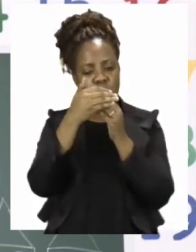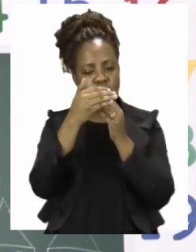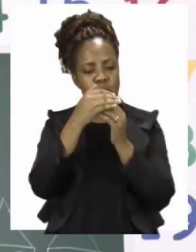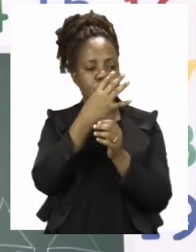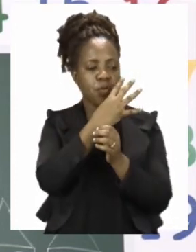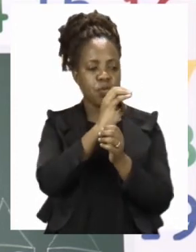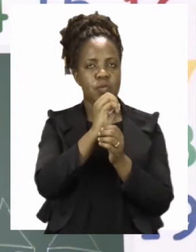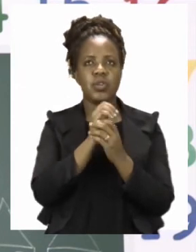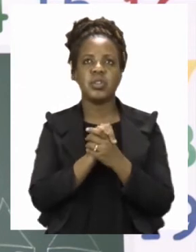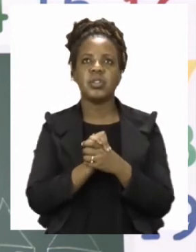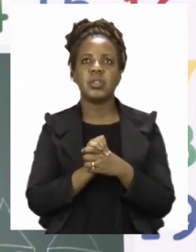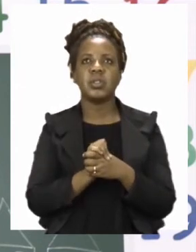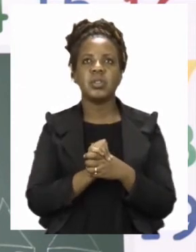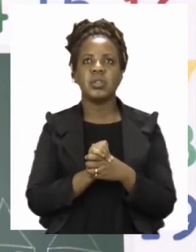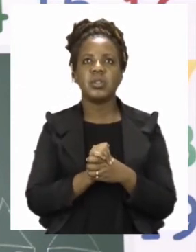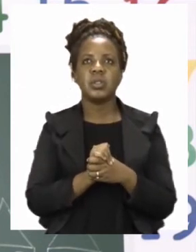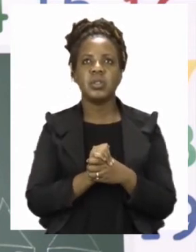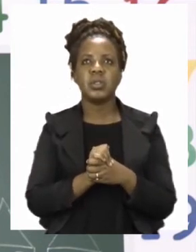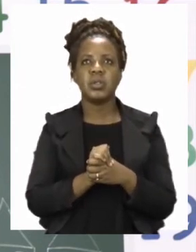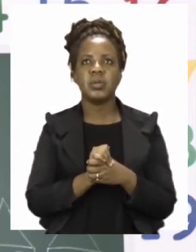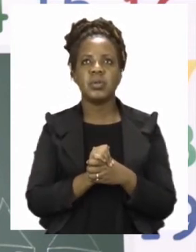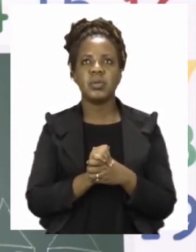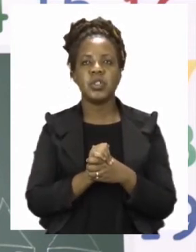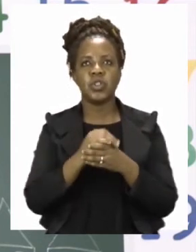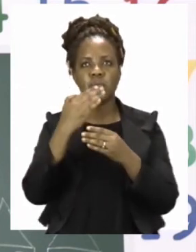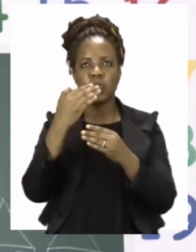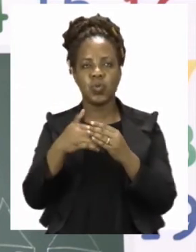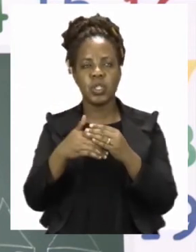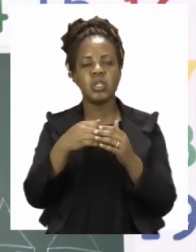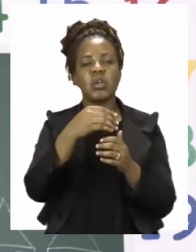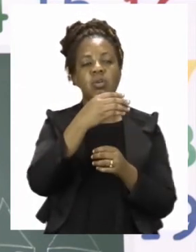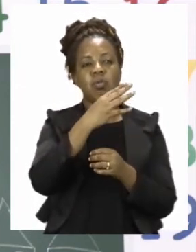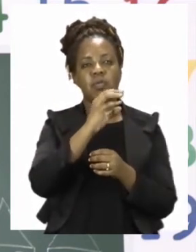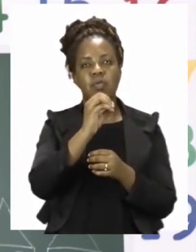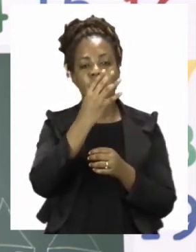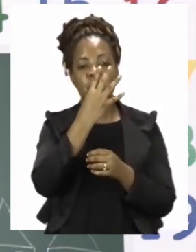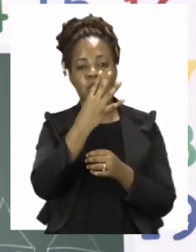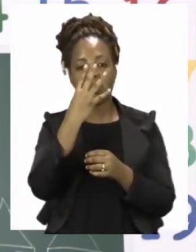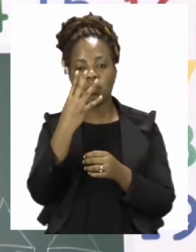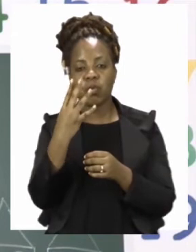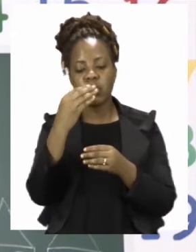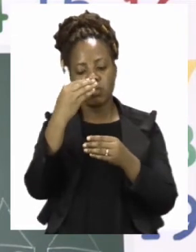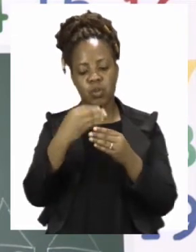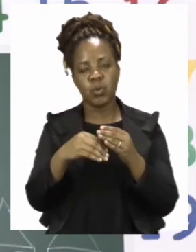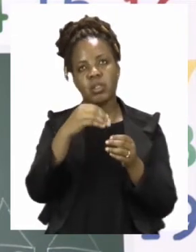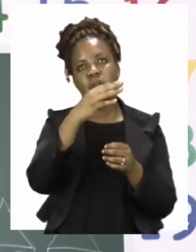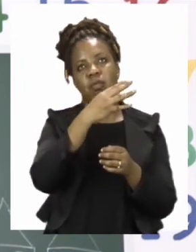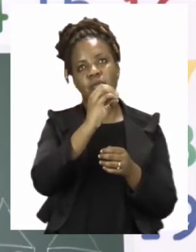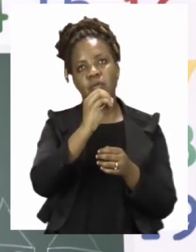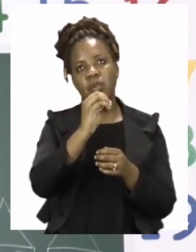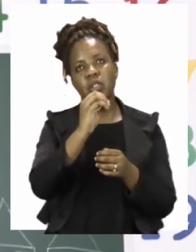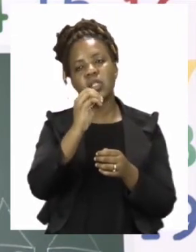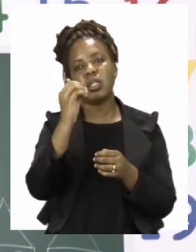rounding off to the nearest 10 uses decade numbers, and we have our decade numbers here. Let's count